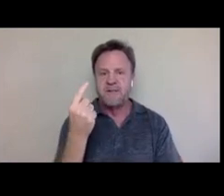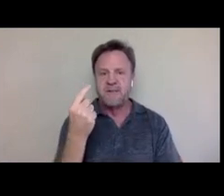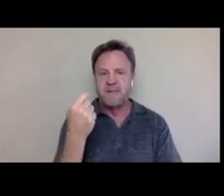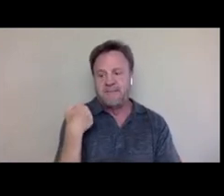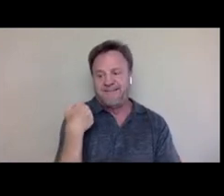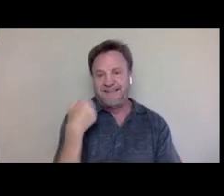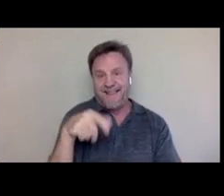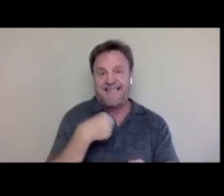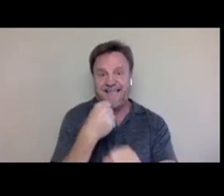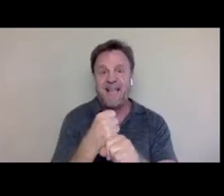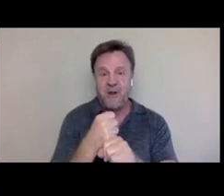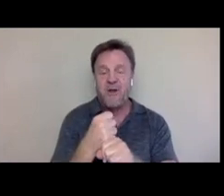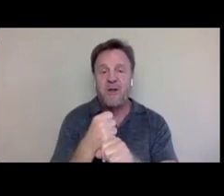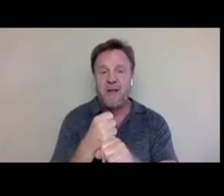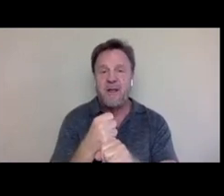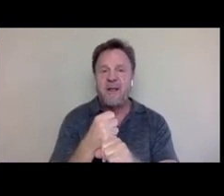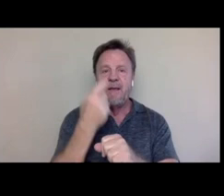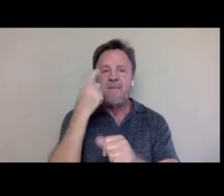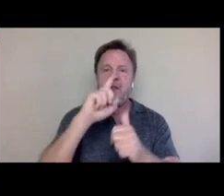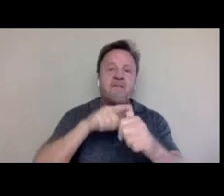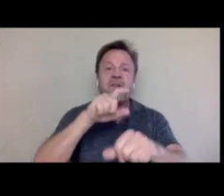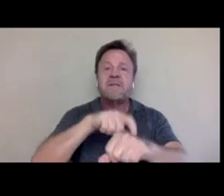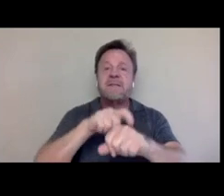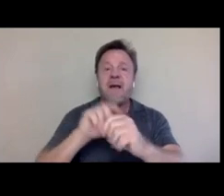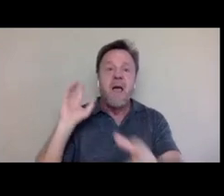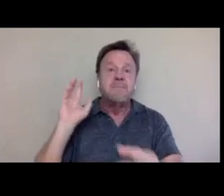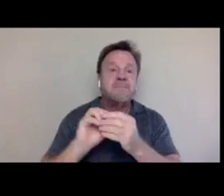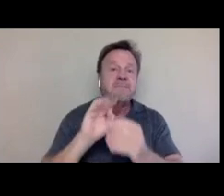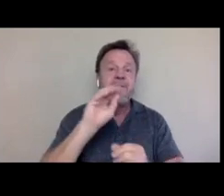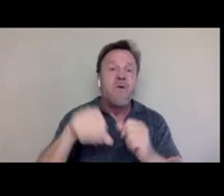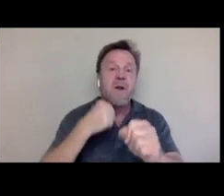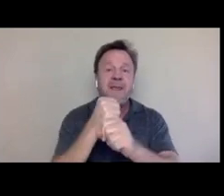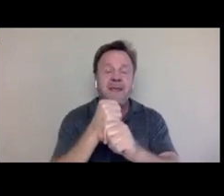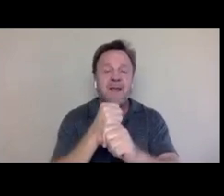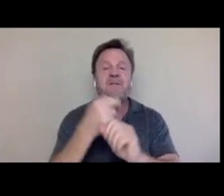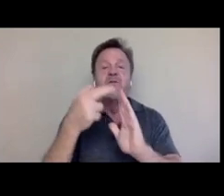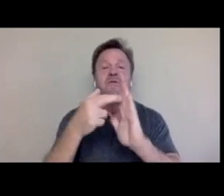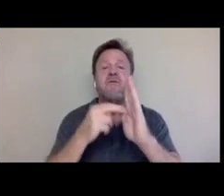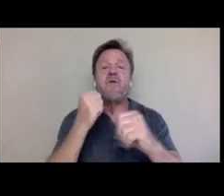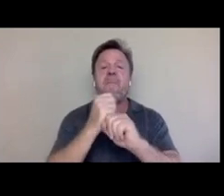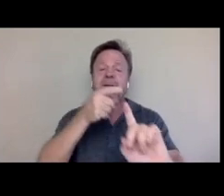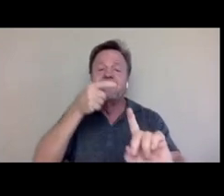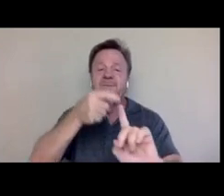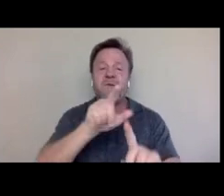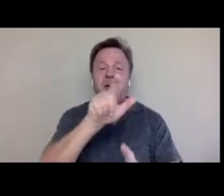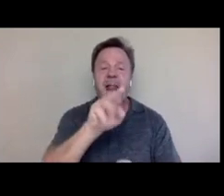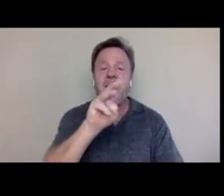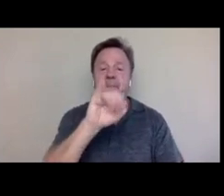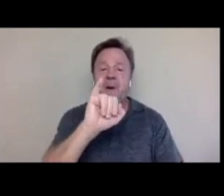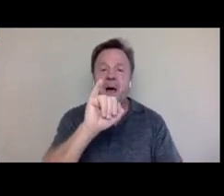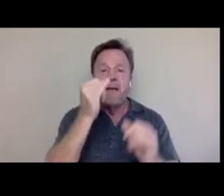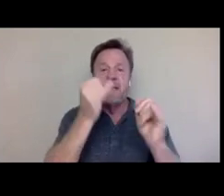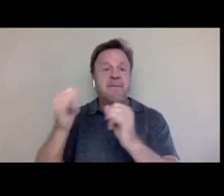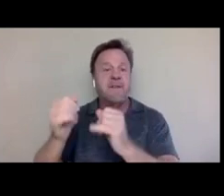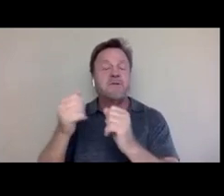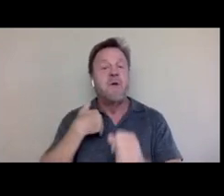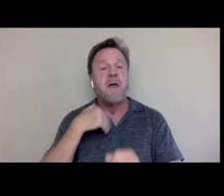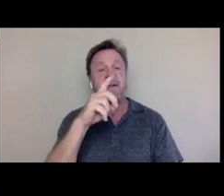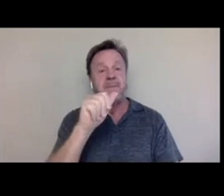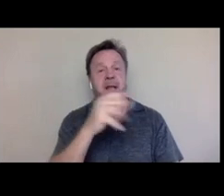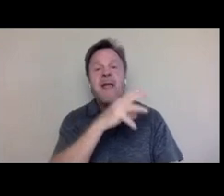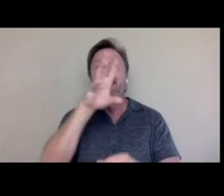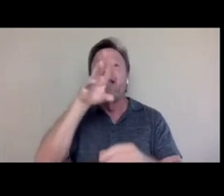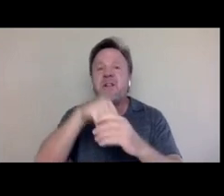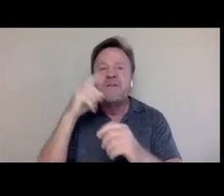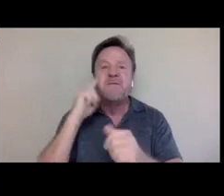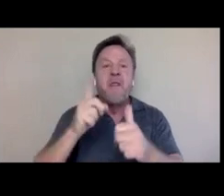year. For the first time in 40 years, the rule makes specific reference to LMI individuals with disabilities and includes for the